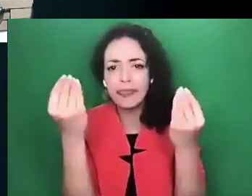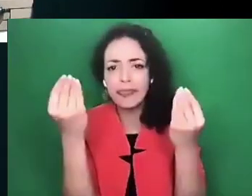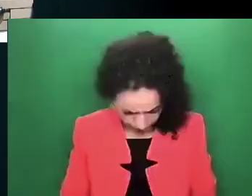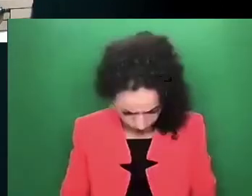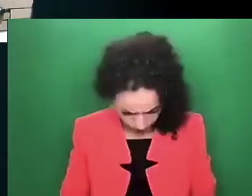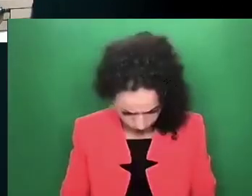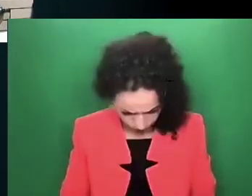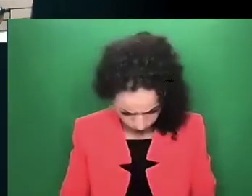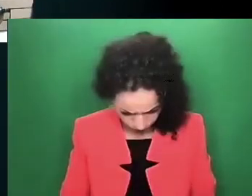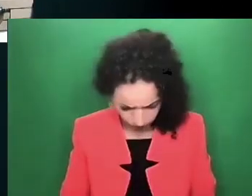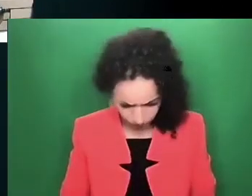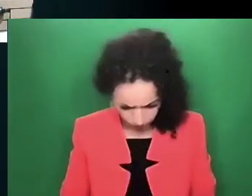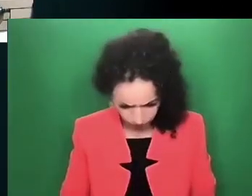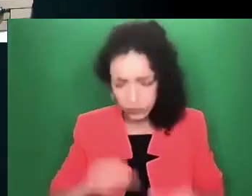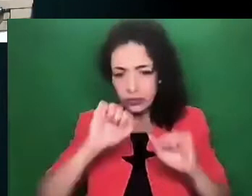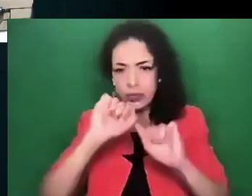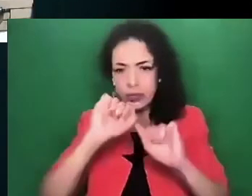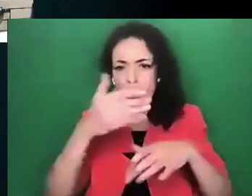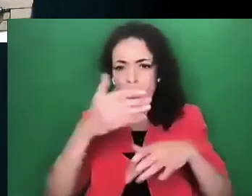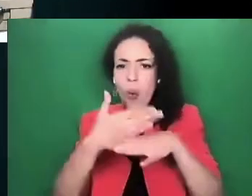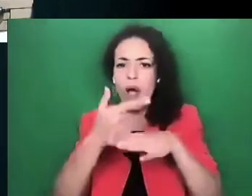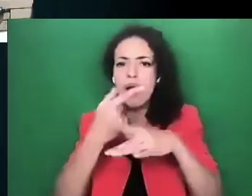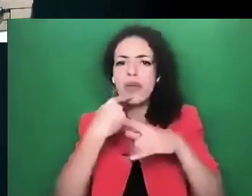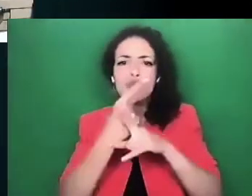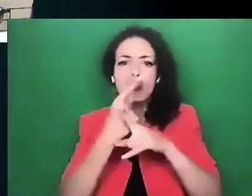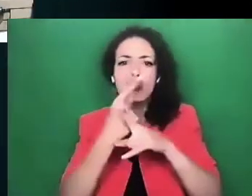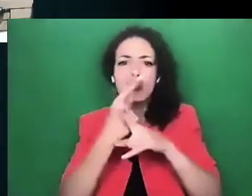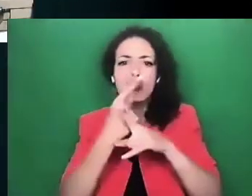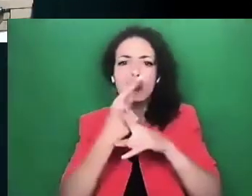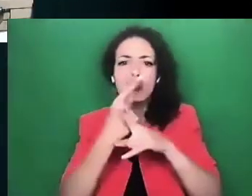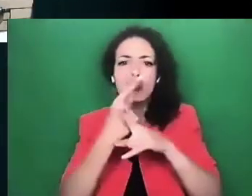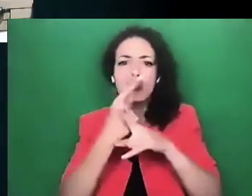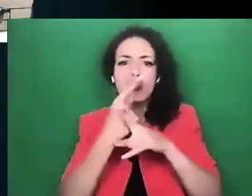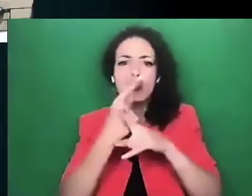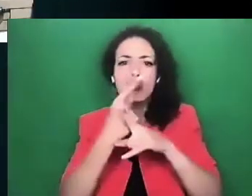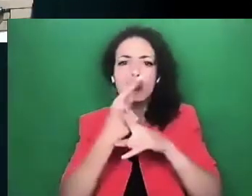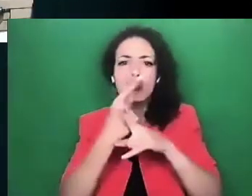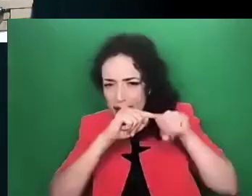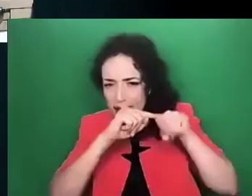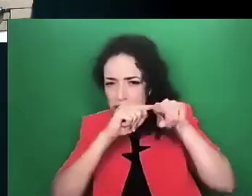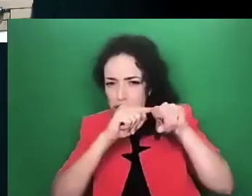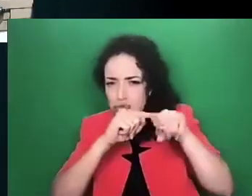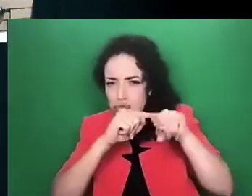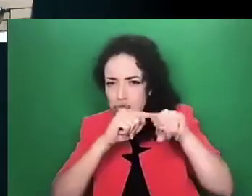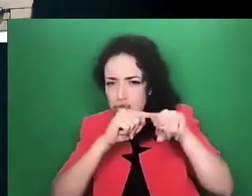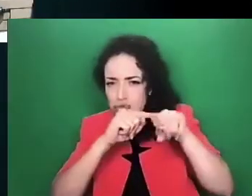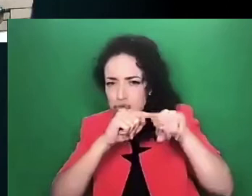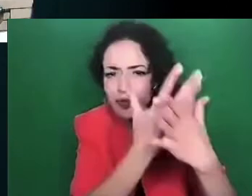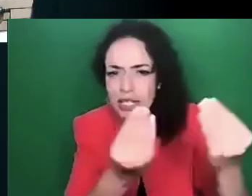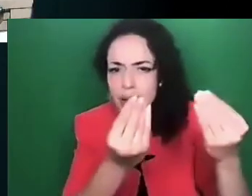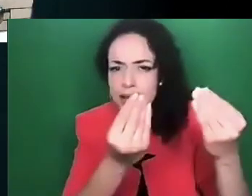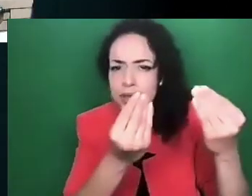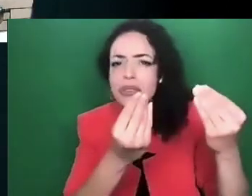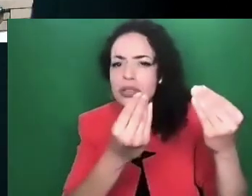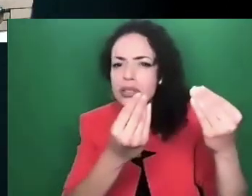the traces of disappearance. Mm-hmm. And I'm wondering what it is that attracts you to that,